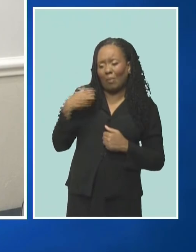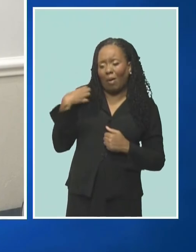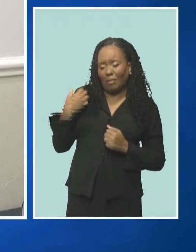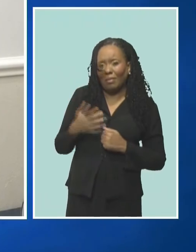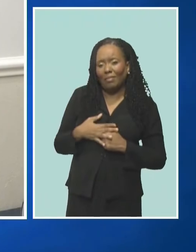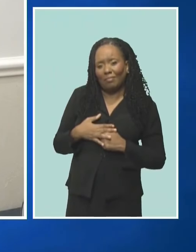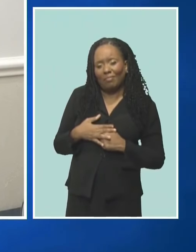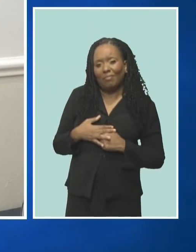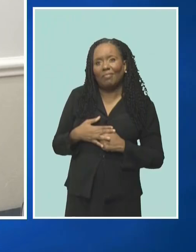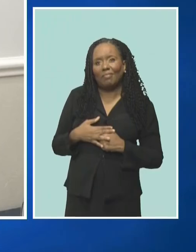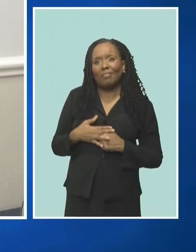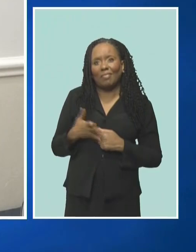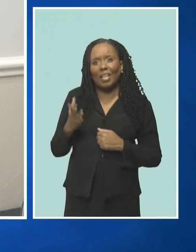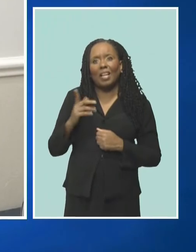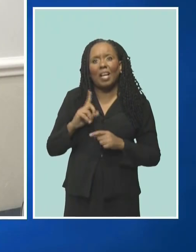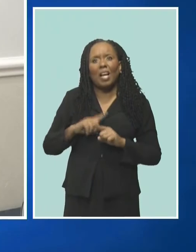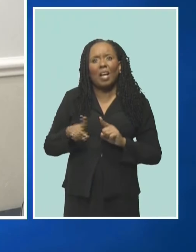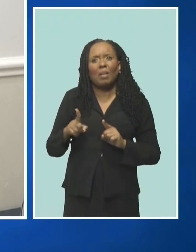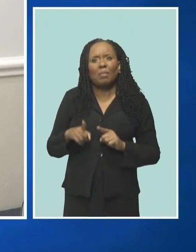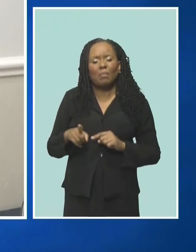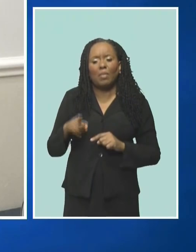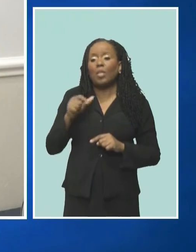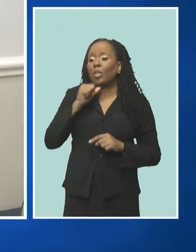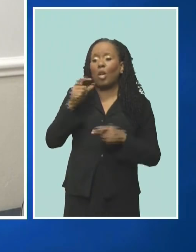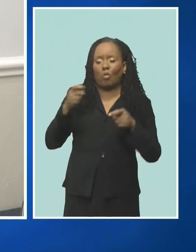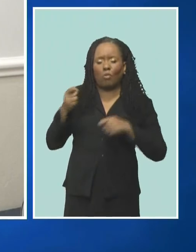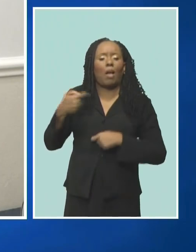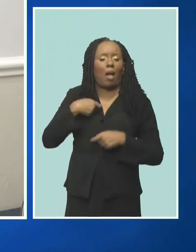But I said, go to this house. You don't rule this house. This